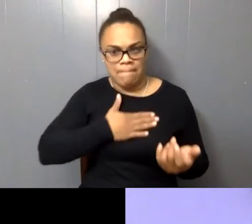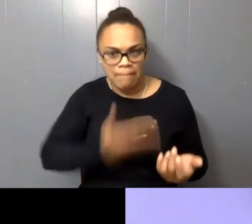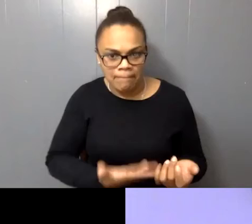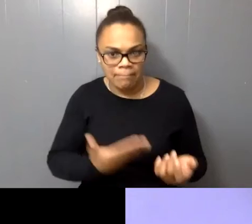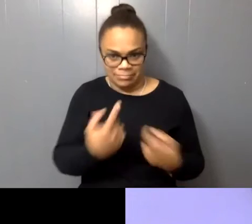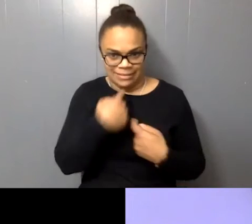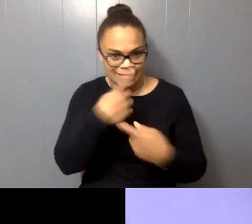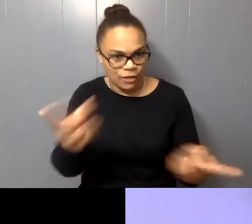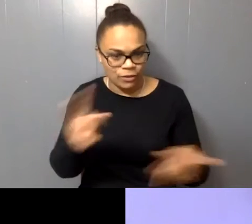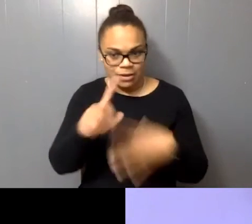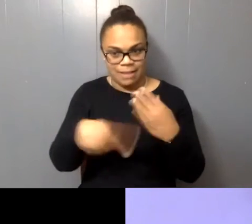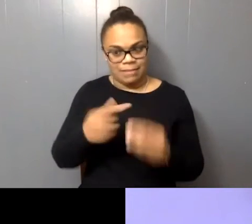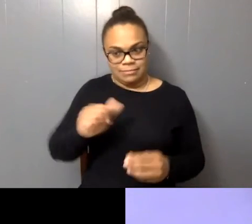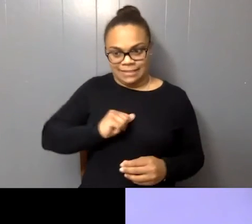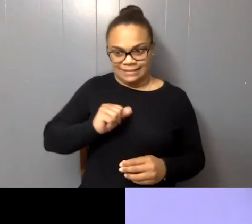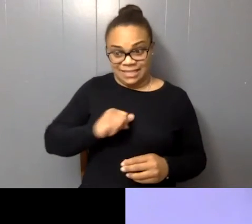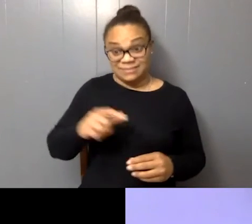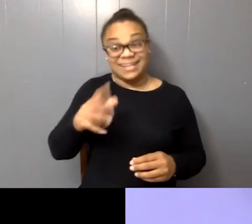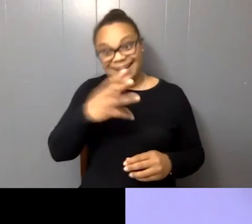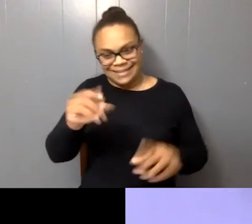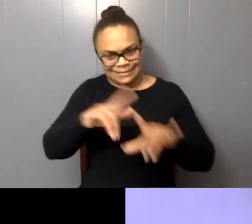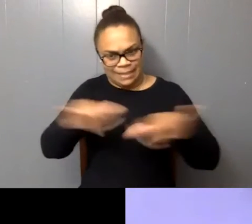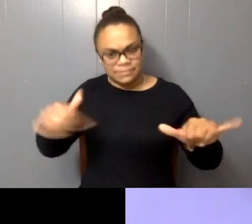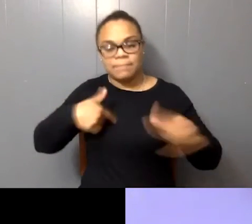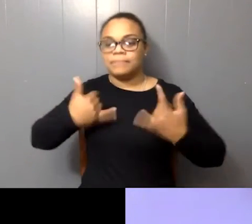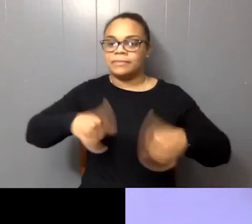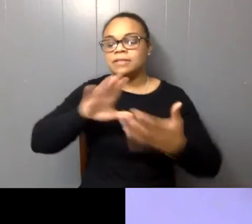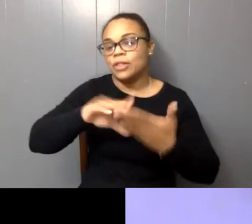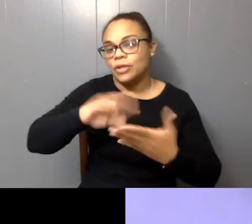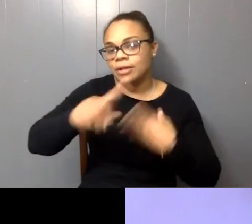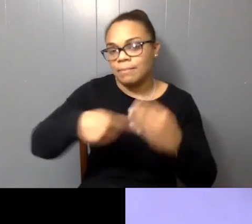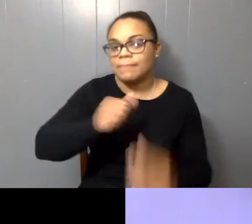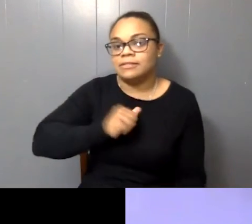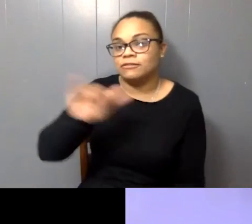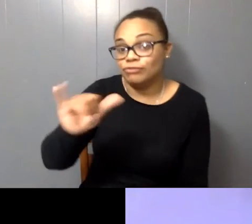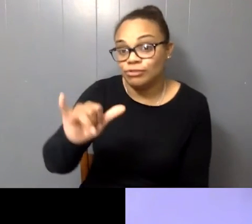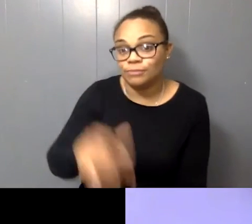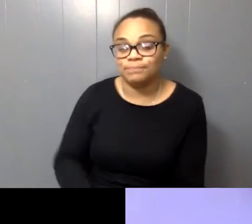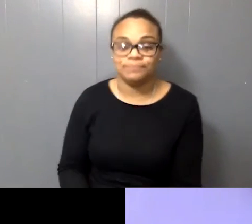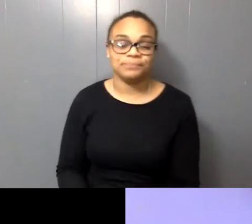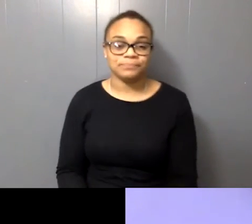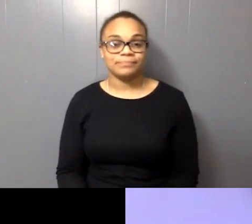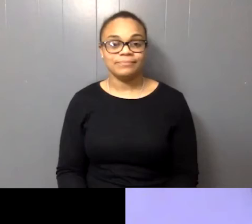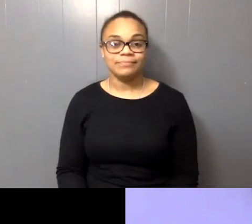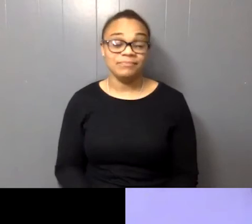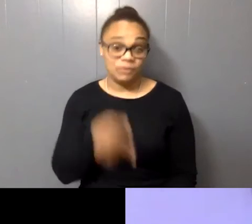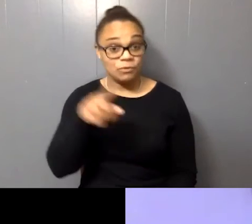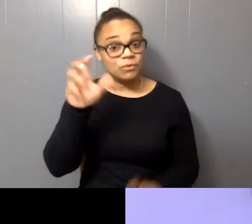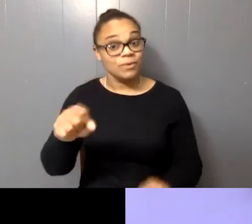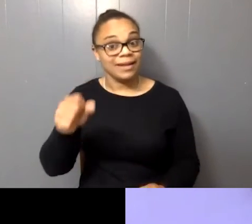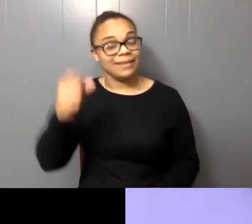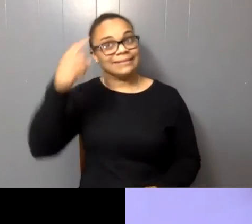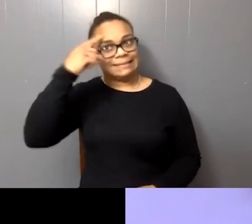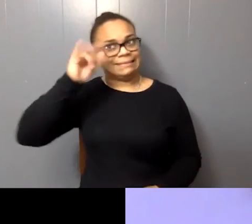it myself right now. So that's one way that you can really take into consideration. Like, you might think you know